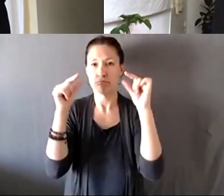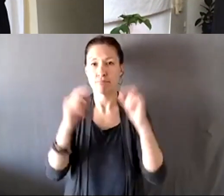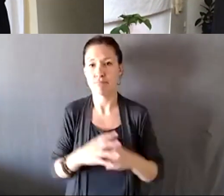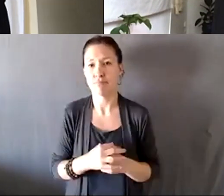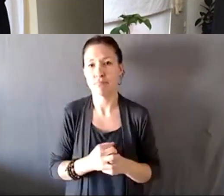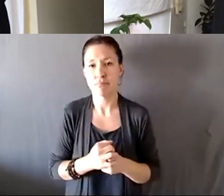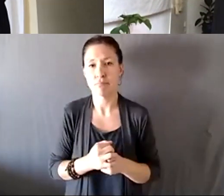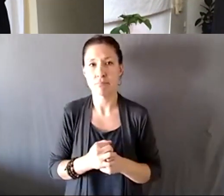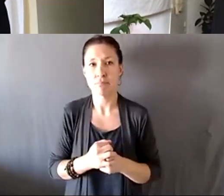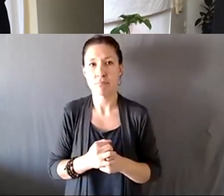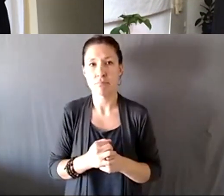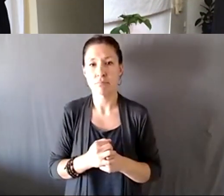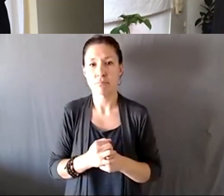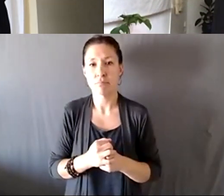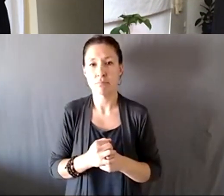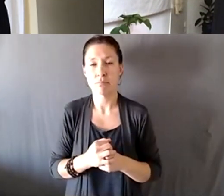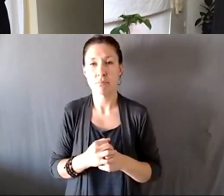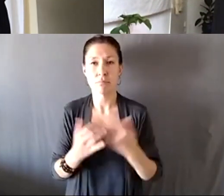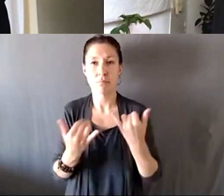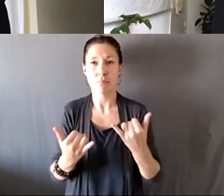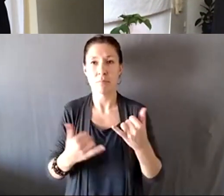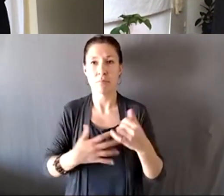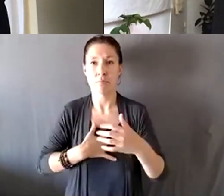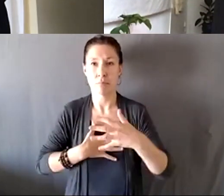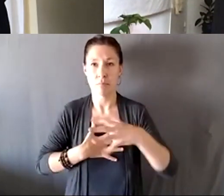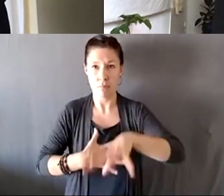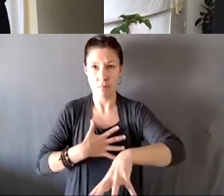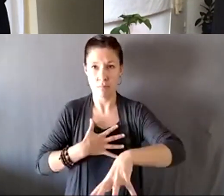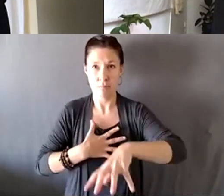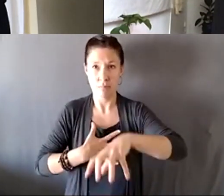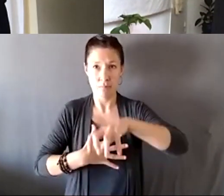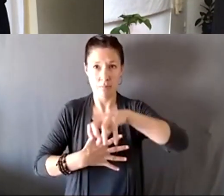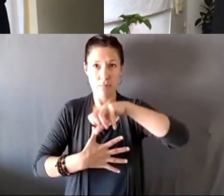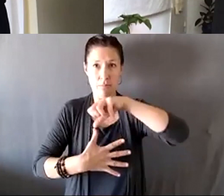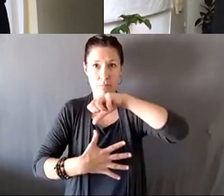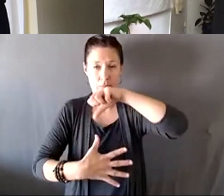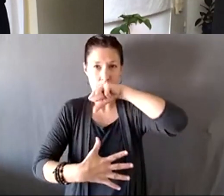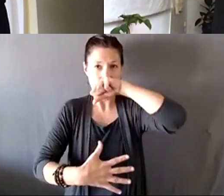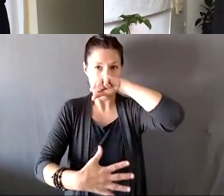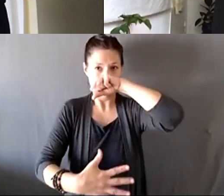Take deep, long breaths.